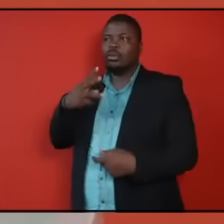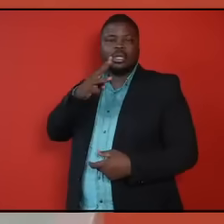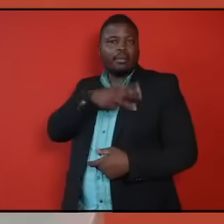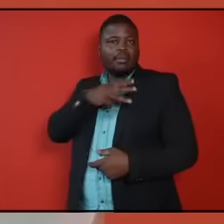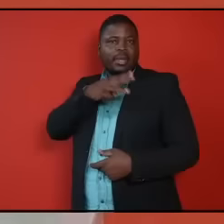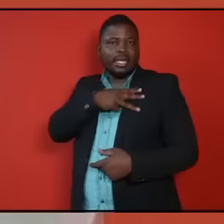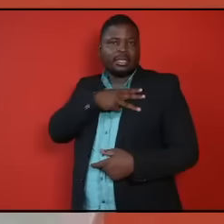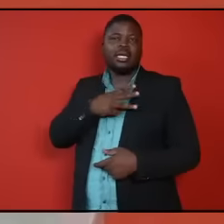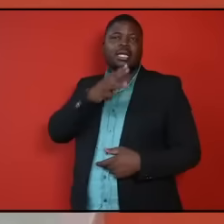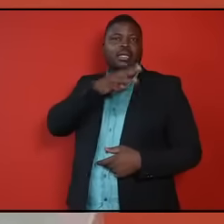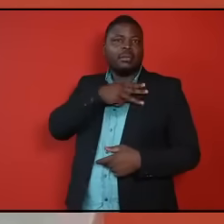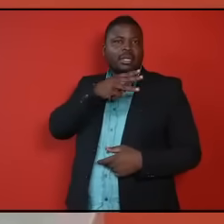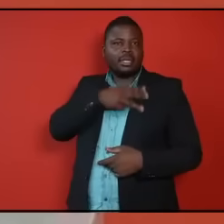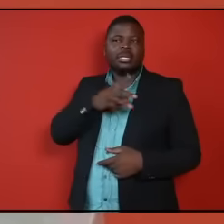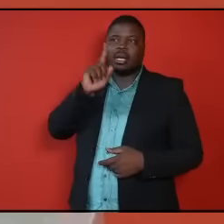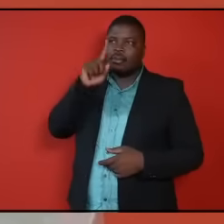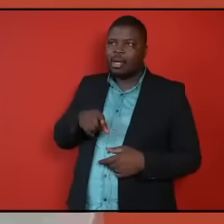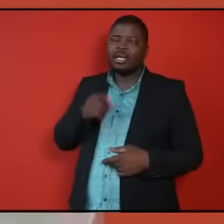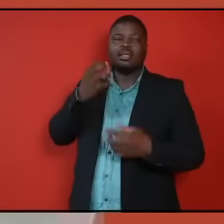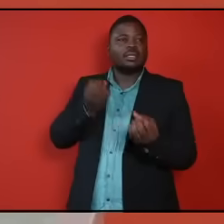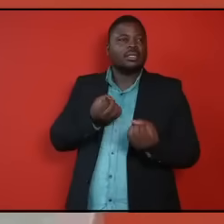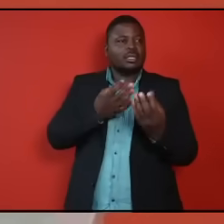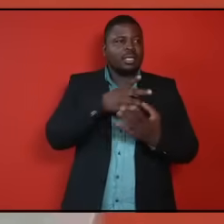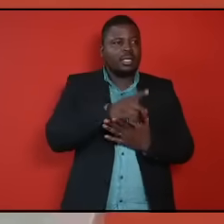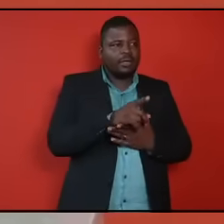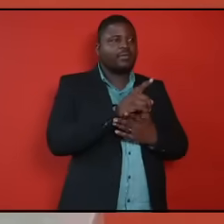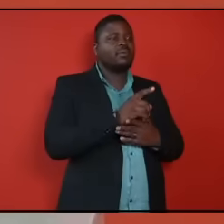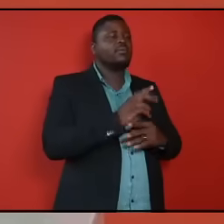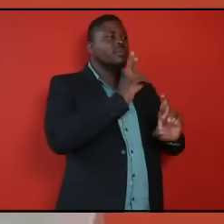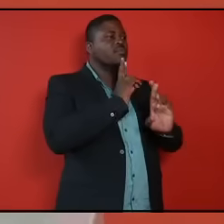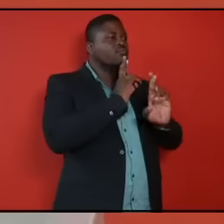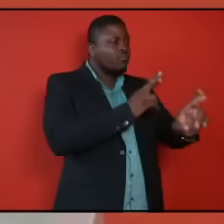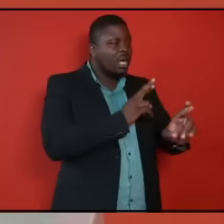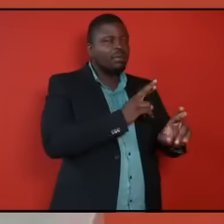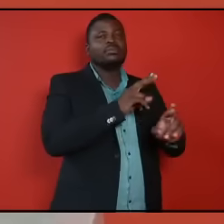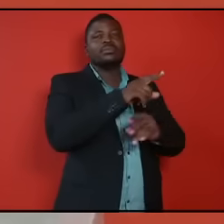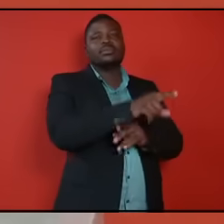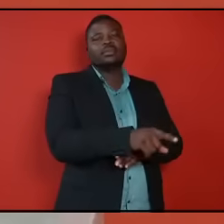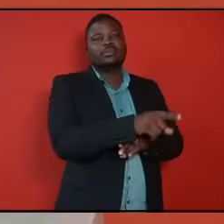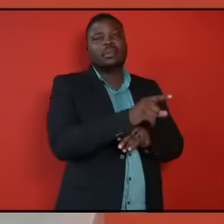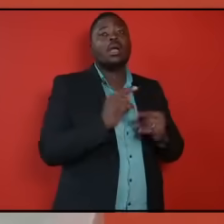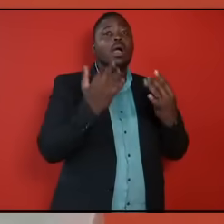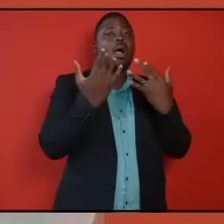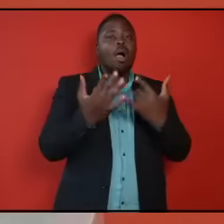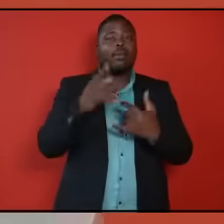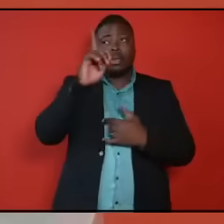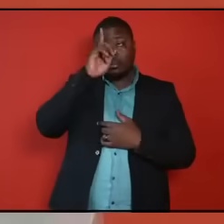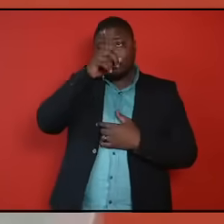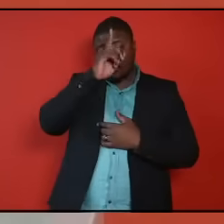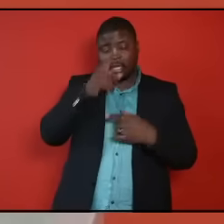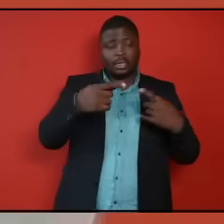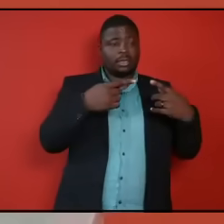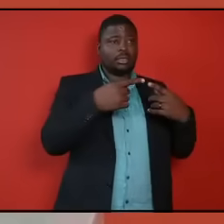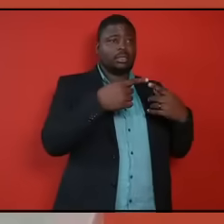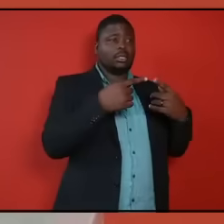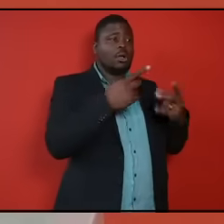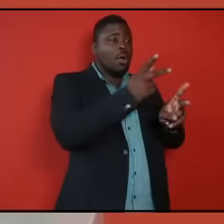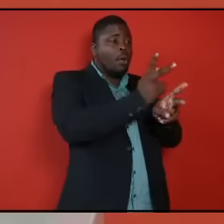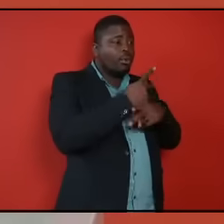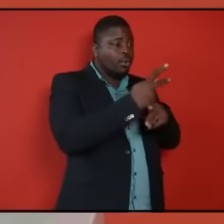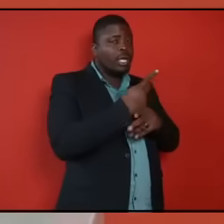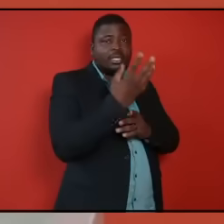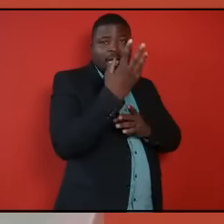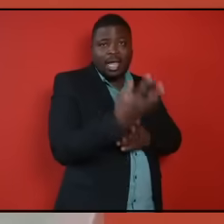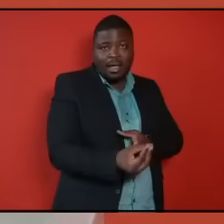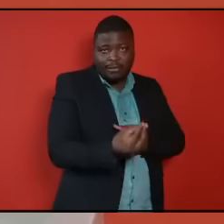to give an account of how many black people's products do you have. And